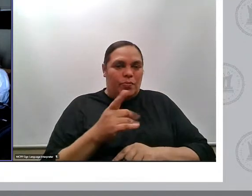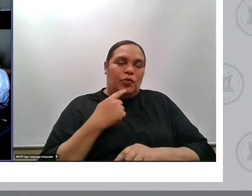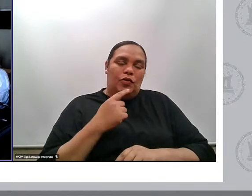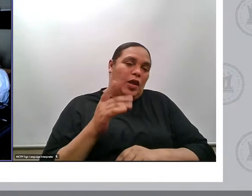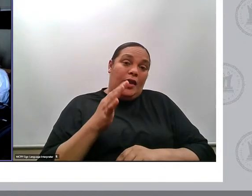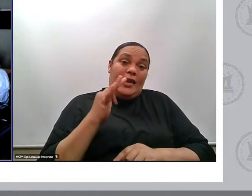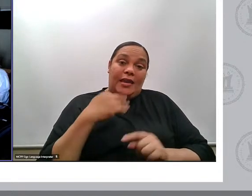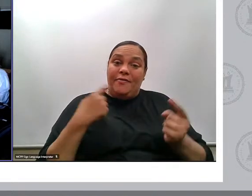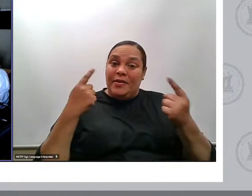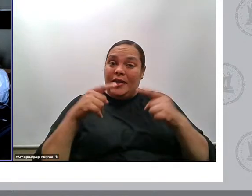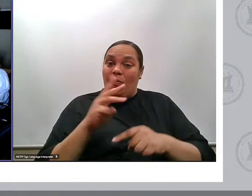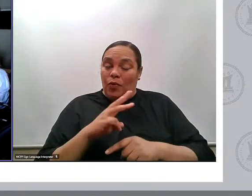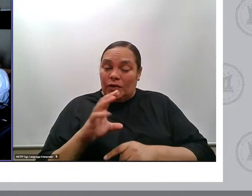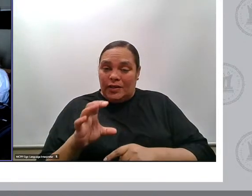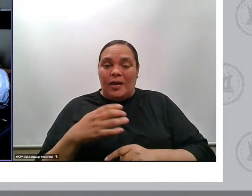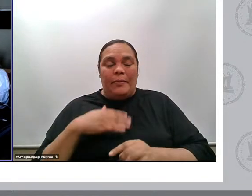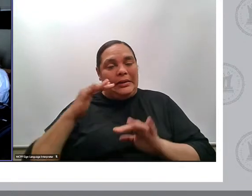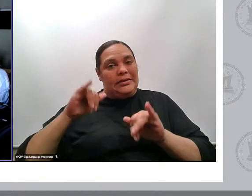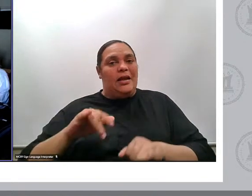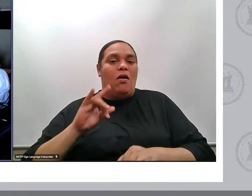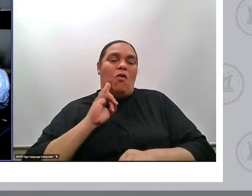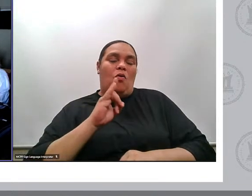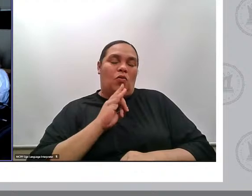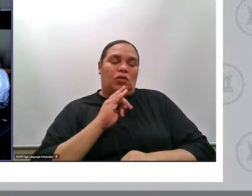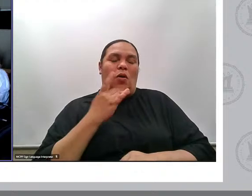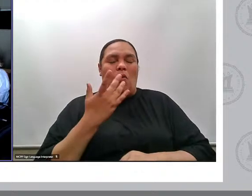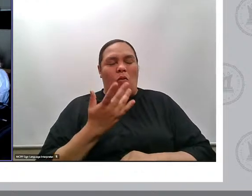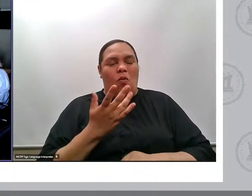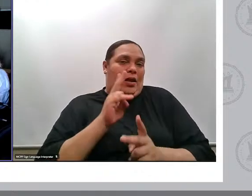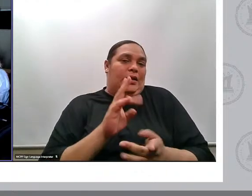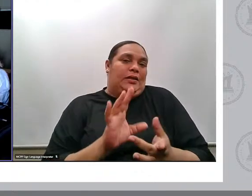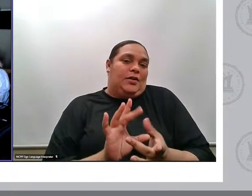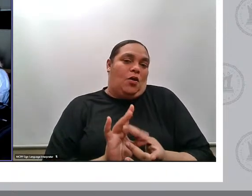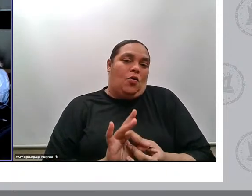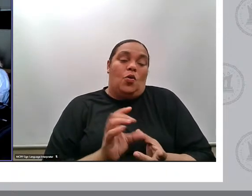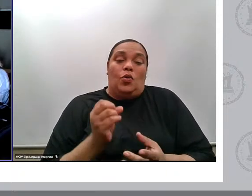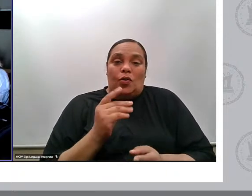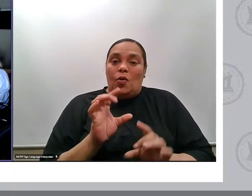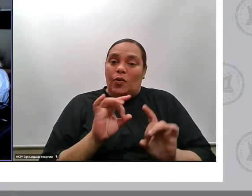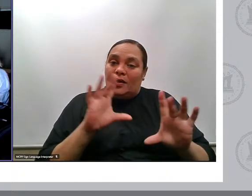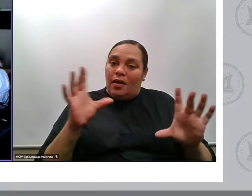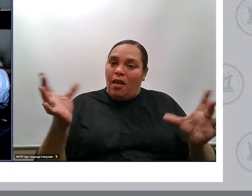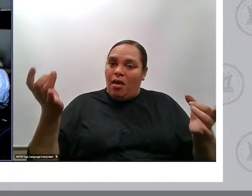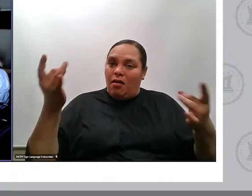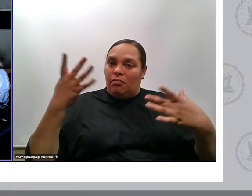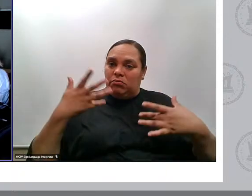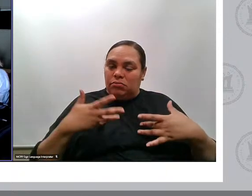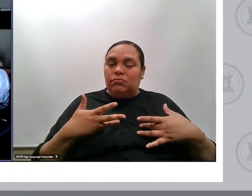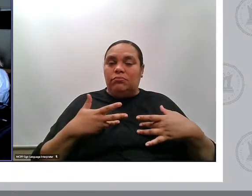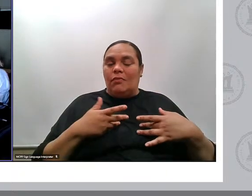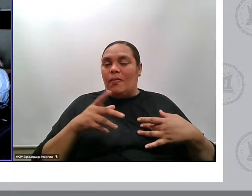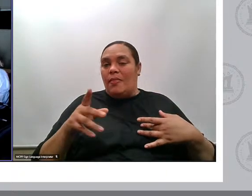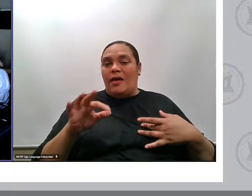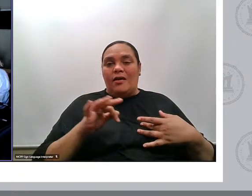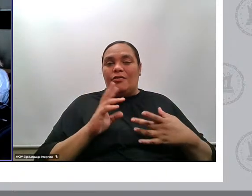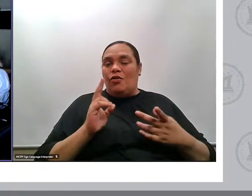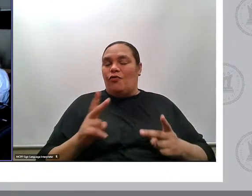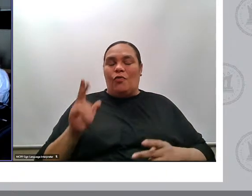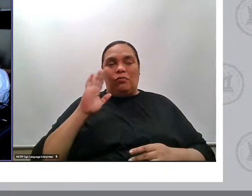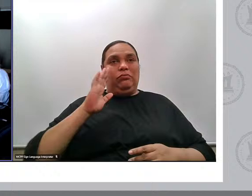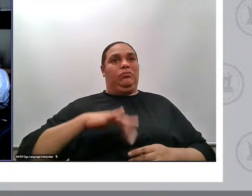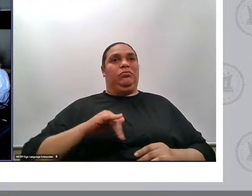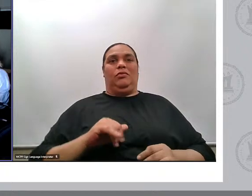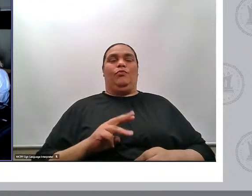if I come to the Western Cape, I stay in a hotel or a guest house. So it's a clear indication that they're not ordinarily resident